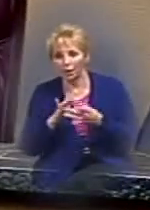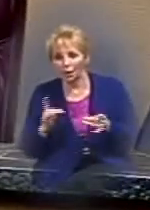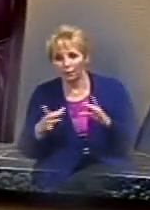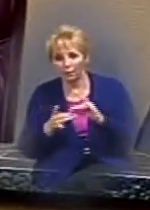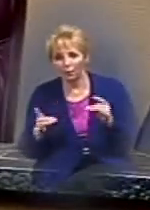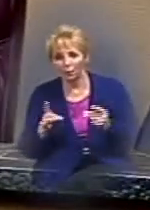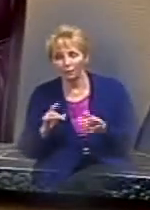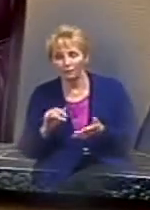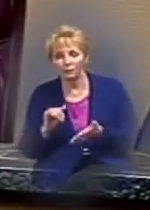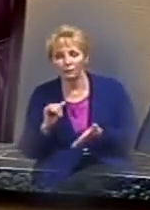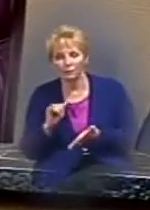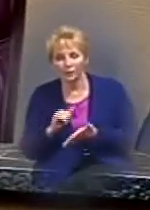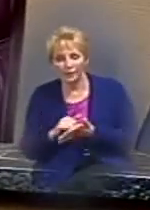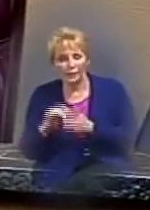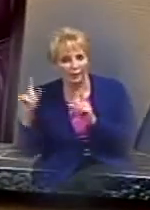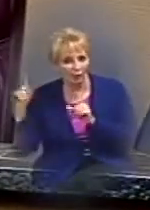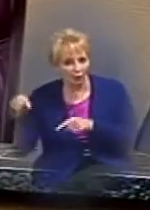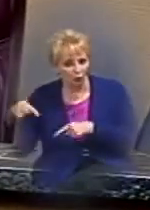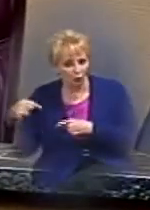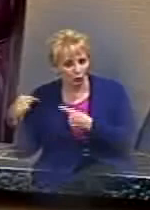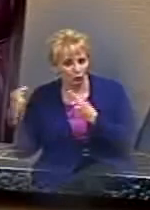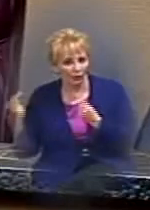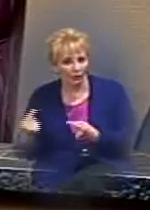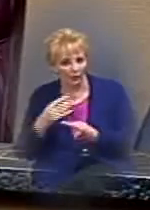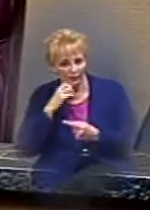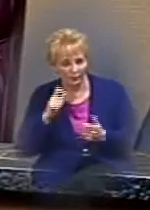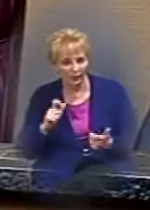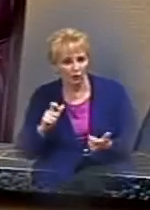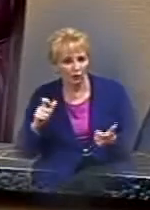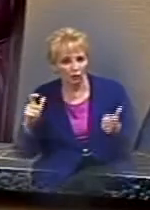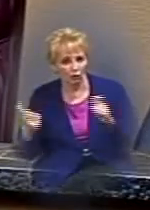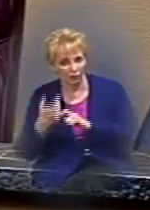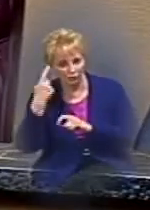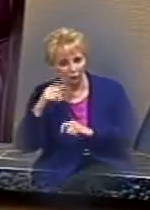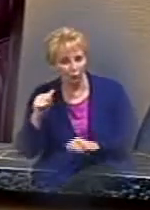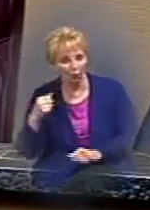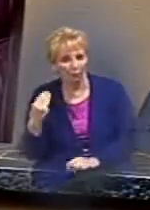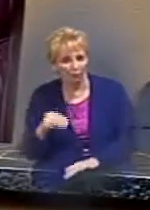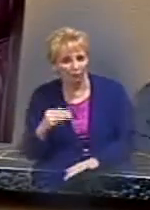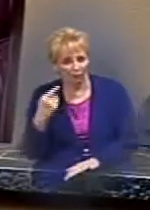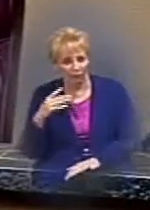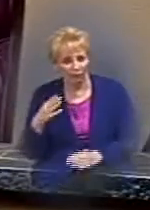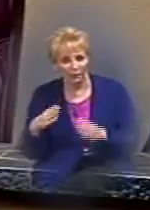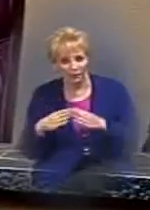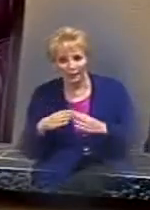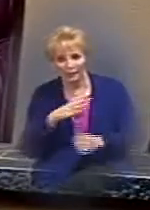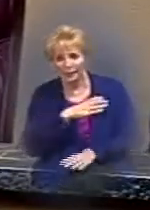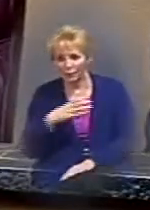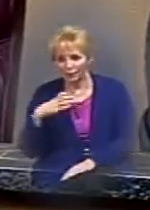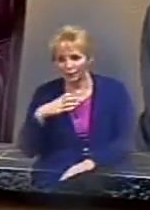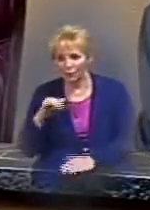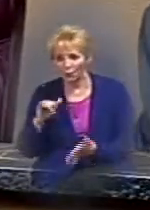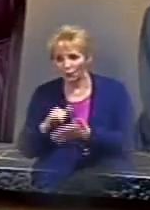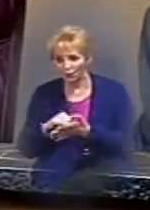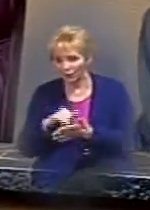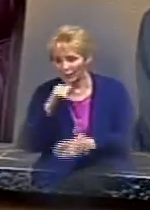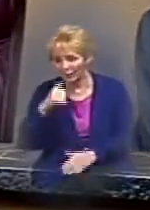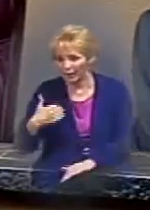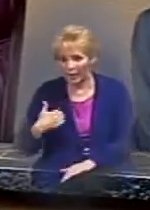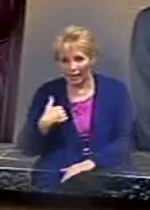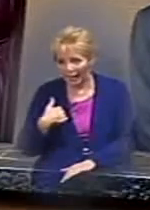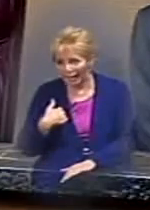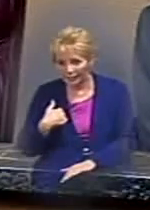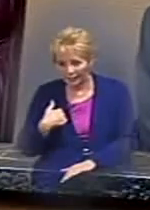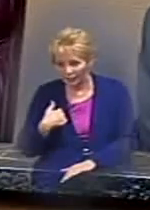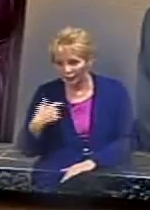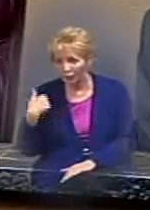which historically is a bit of a change for Morganton, for the City Council, which hasn't had,